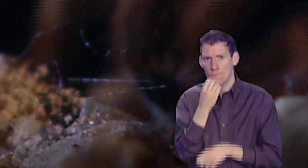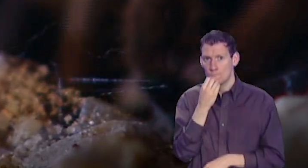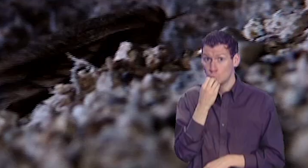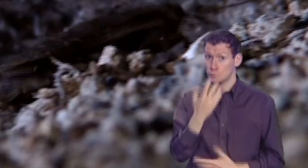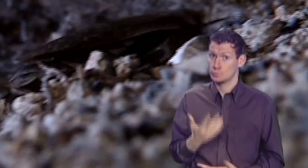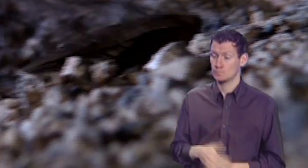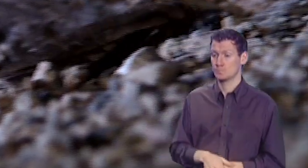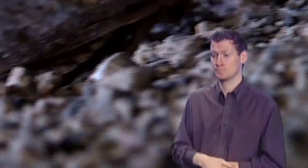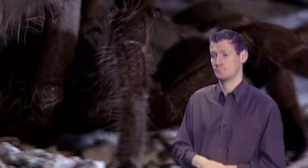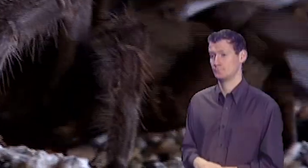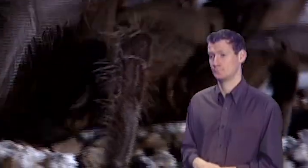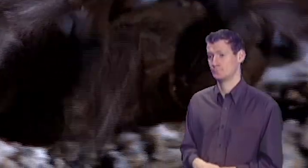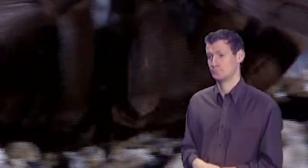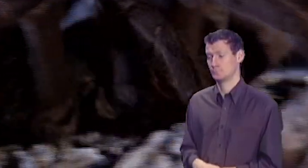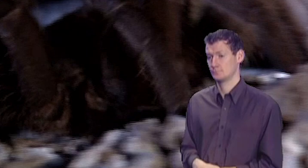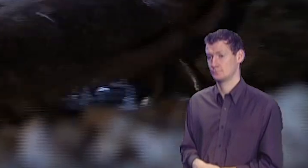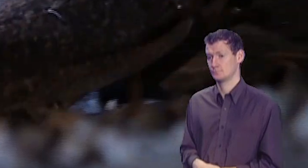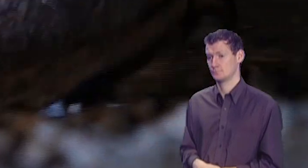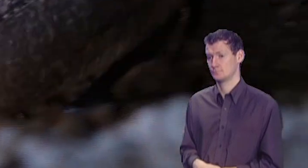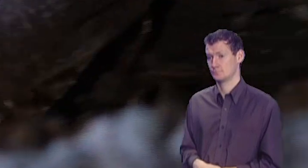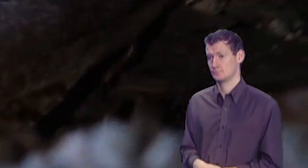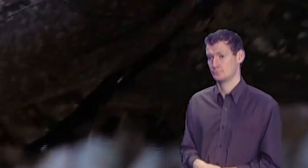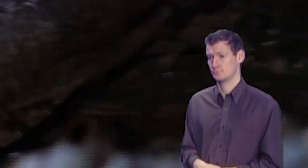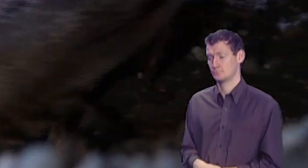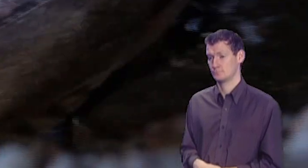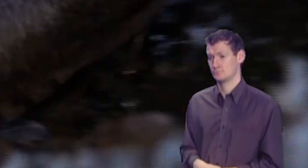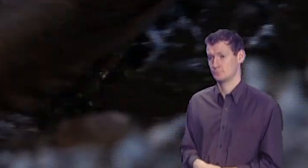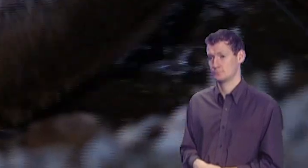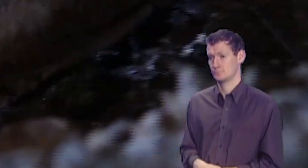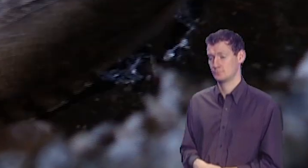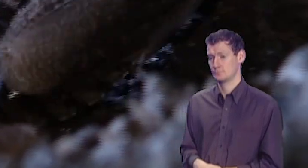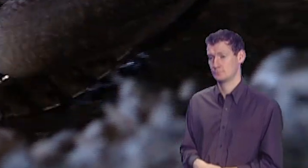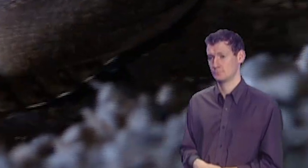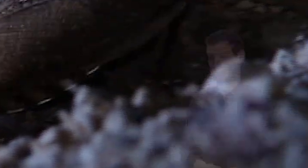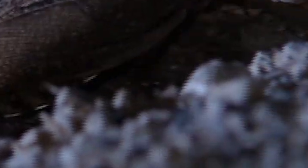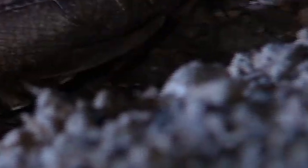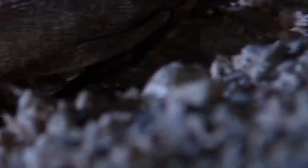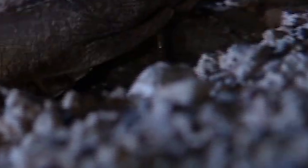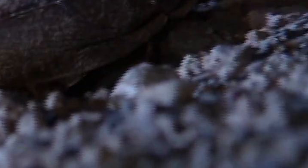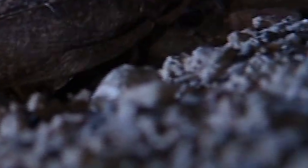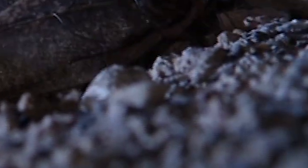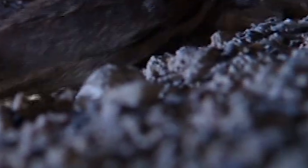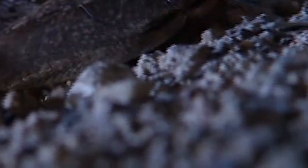But if they're really hungry, they'll venture out and stalk their food.